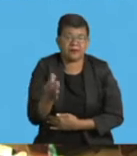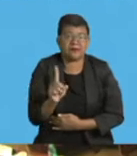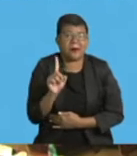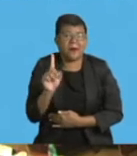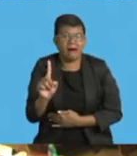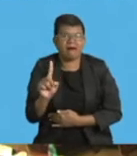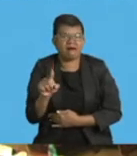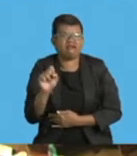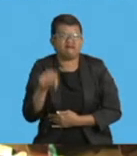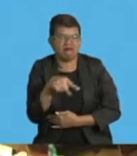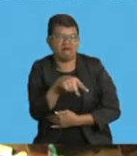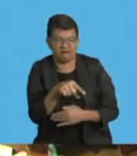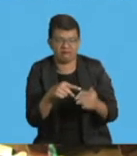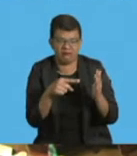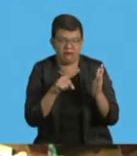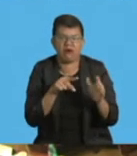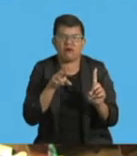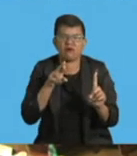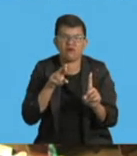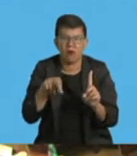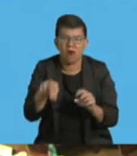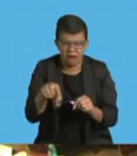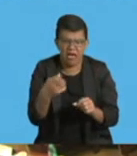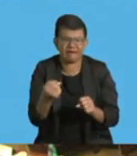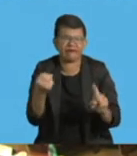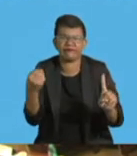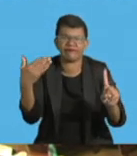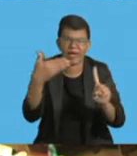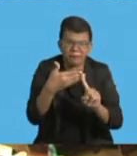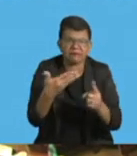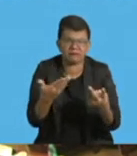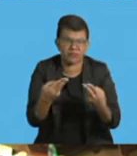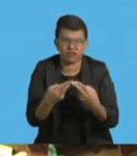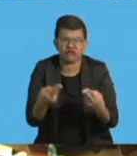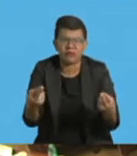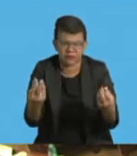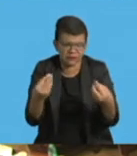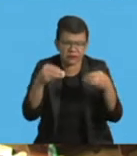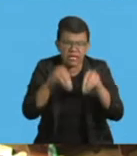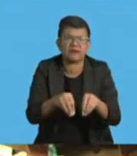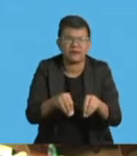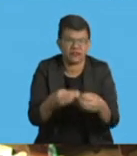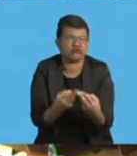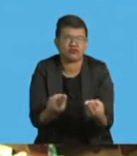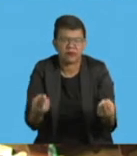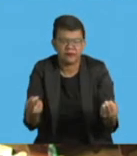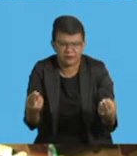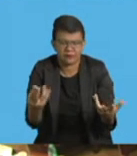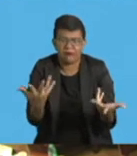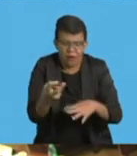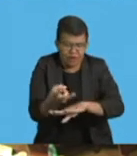source of global greenhouse gas emissions, for which there are no alternatives. And as